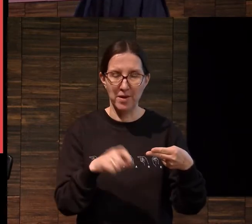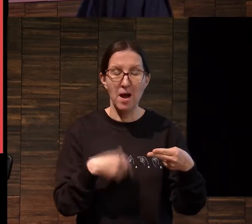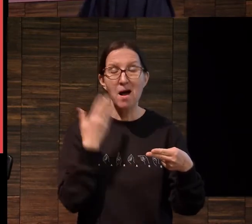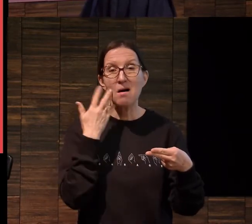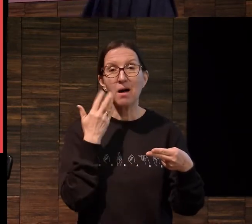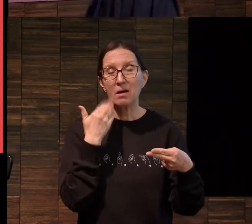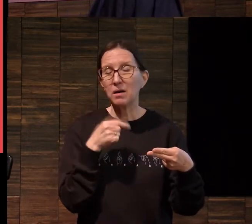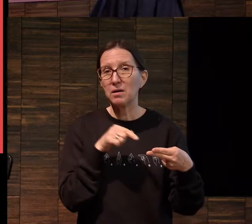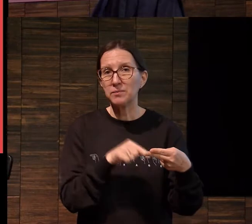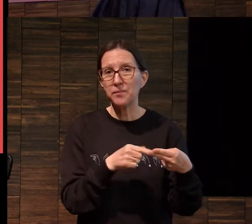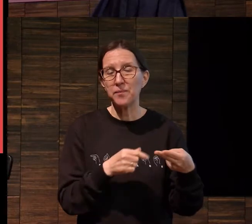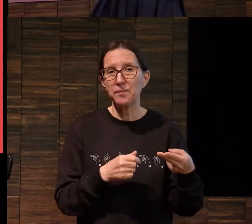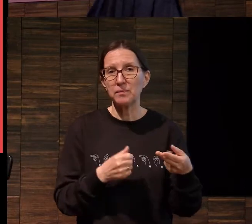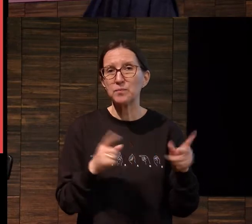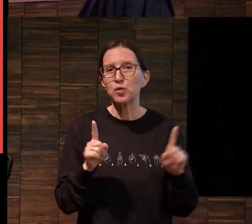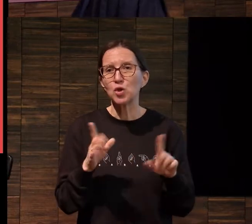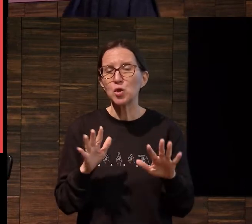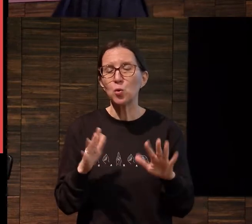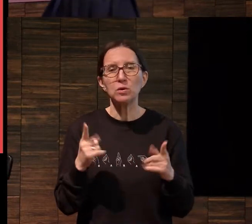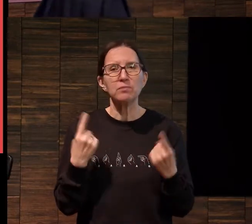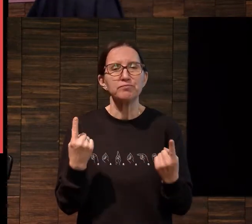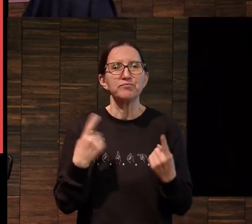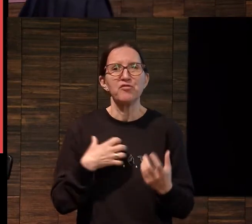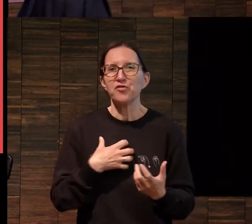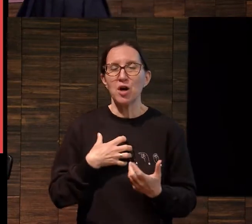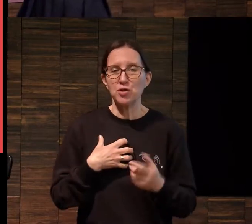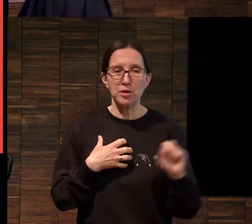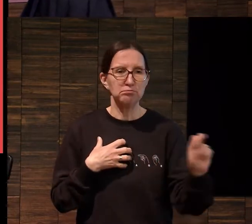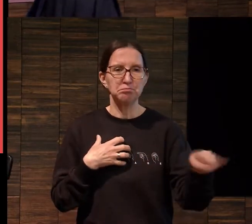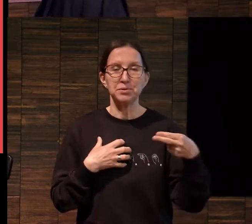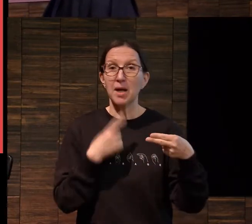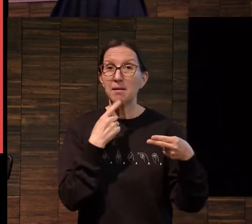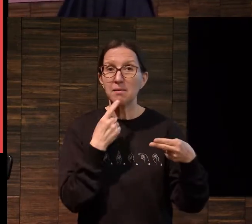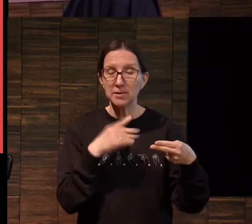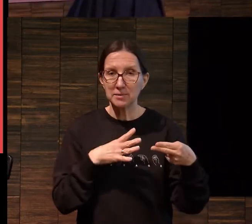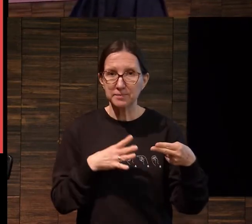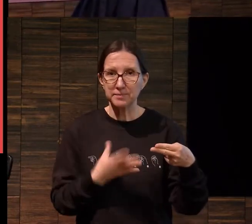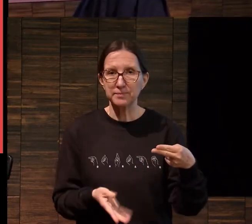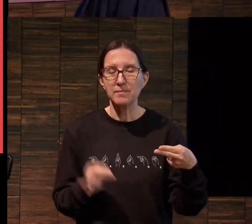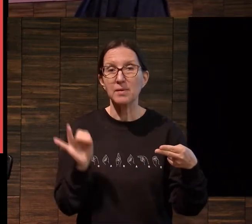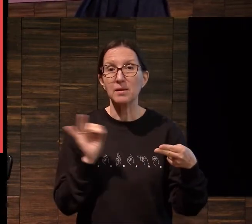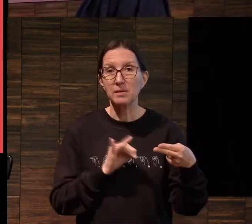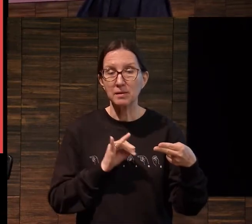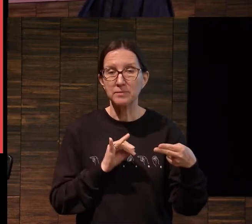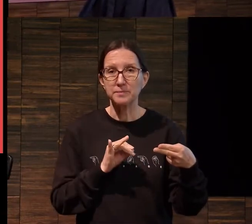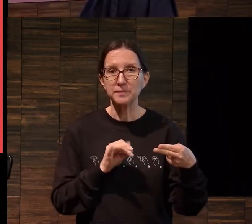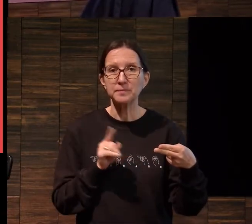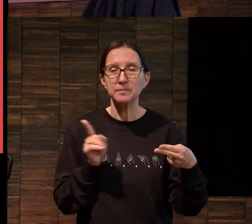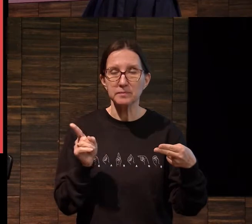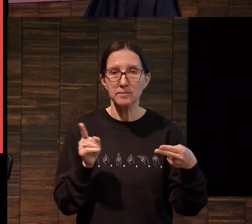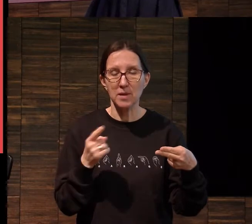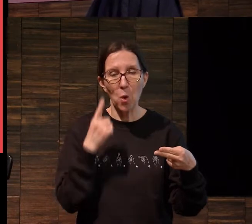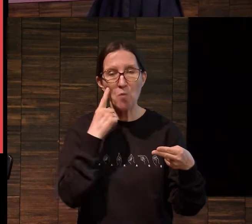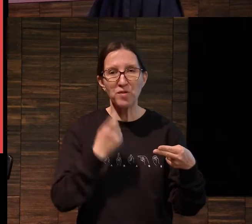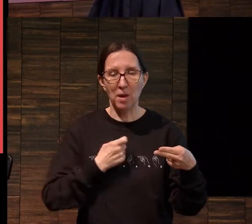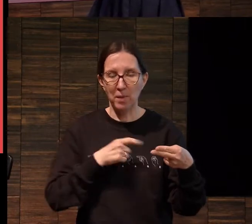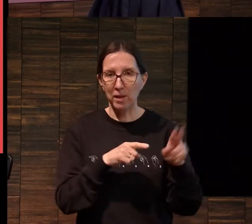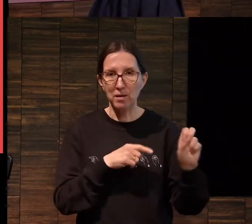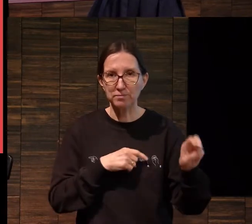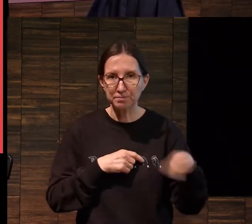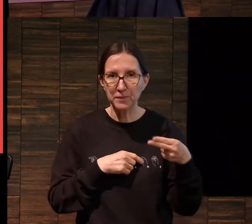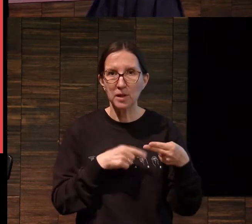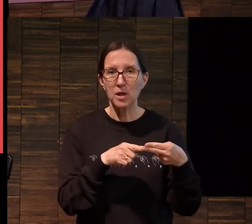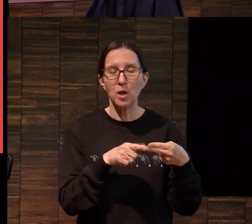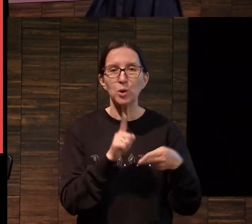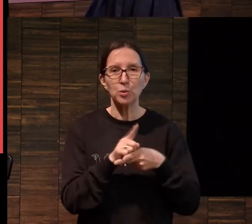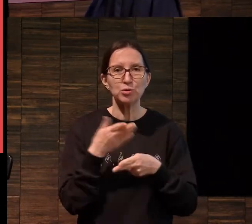that presents him messages or notifications. Some of them are green, some of them are red. The serious ones are red. And so